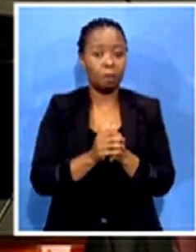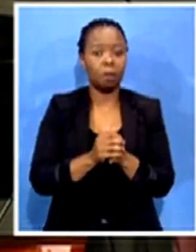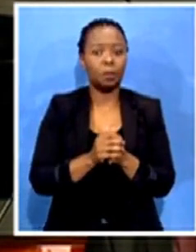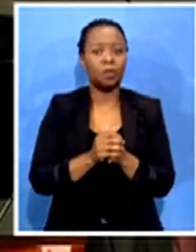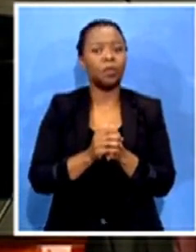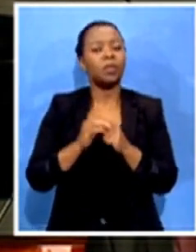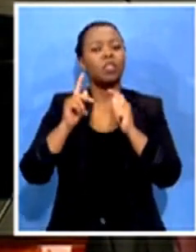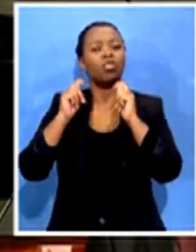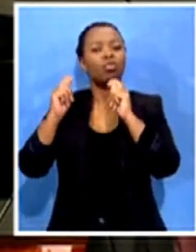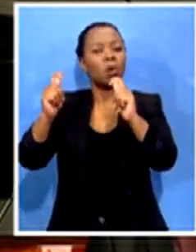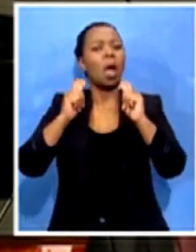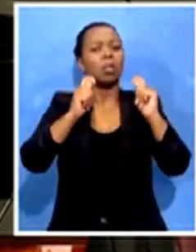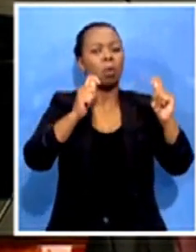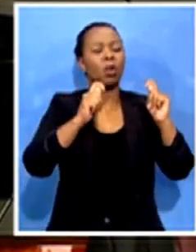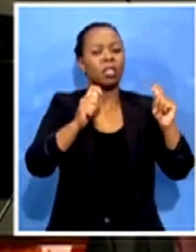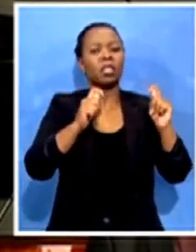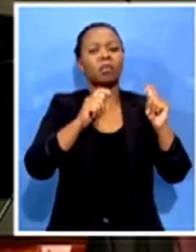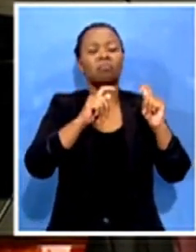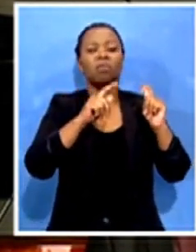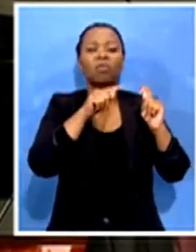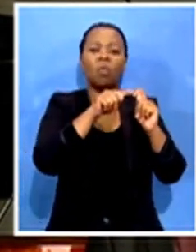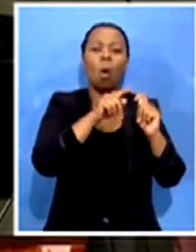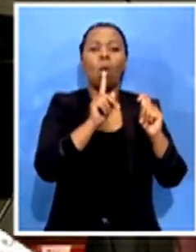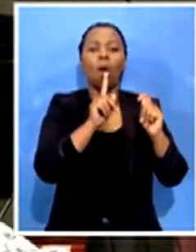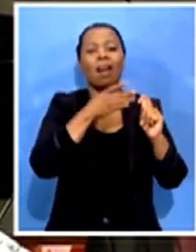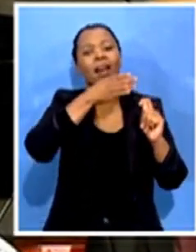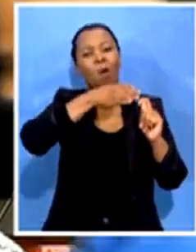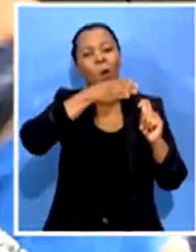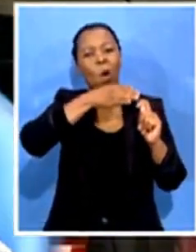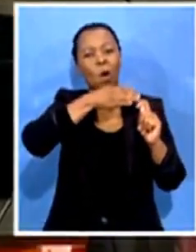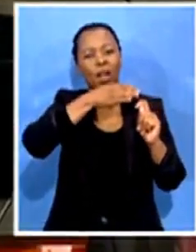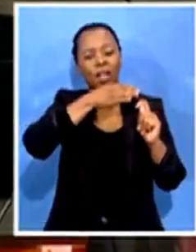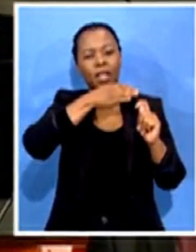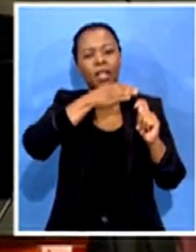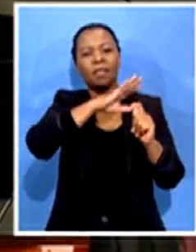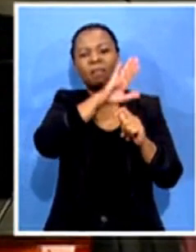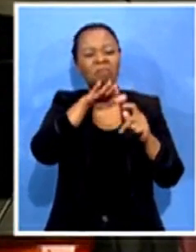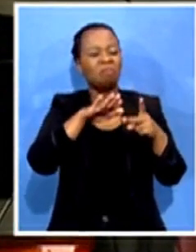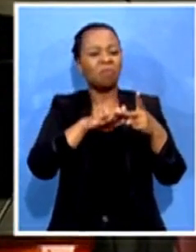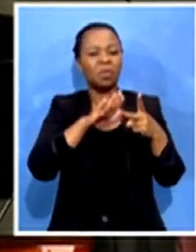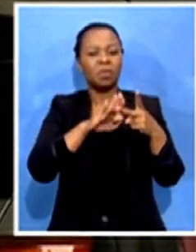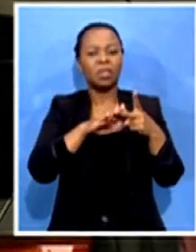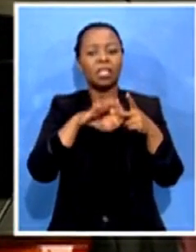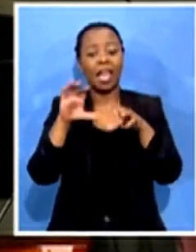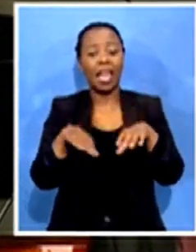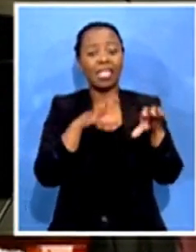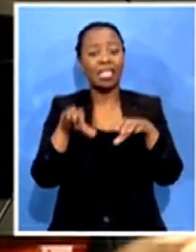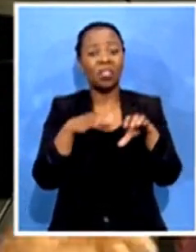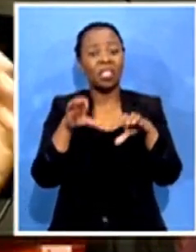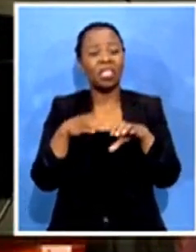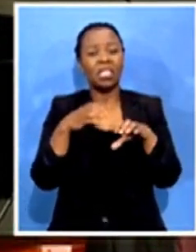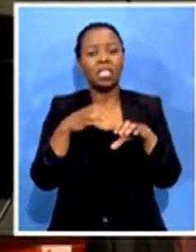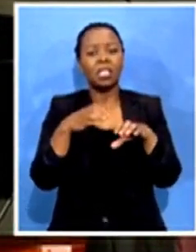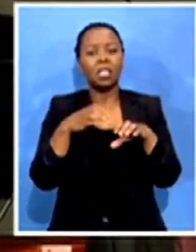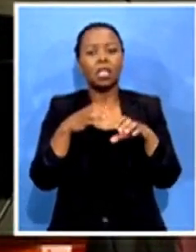alcohol and also activities where alcohol is being home-brewed, the